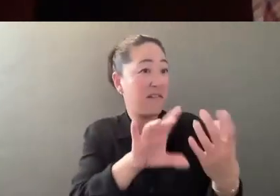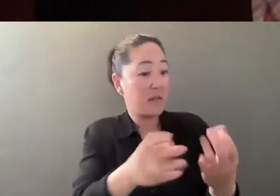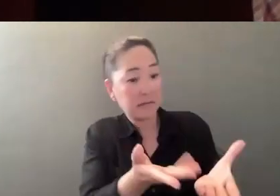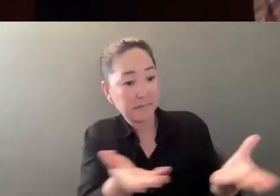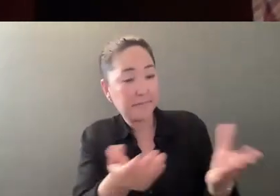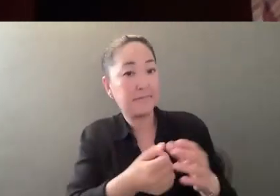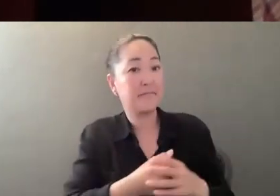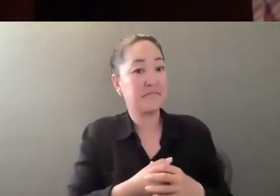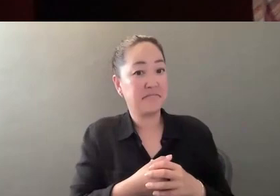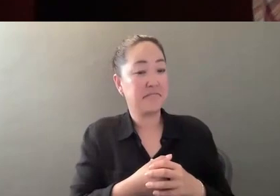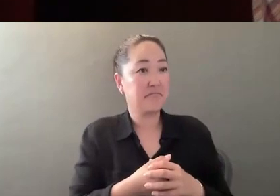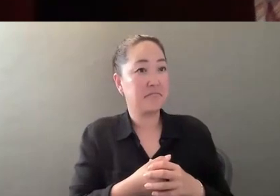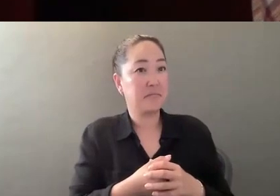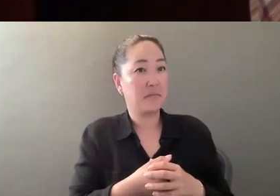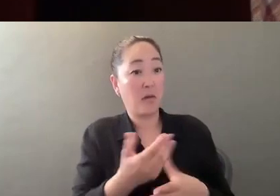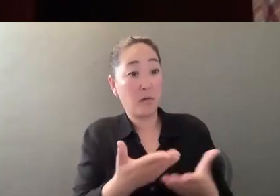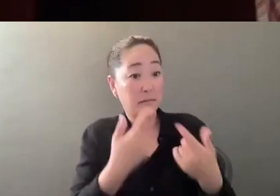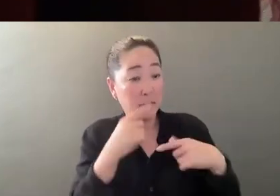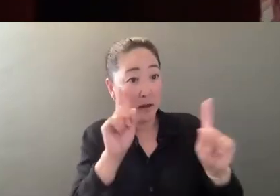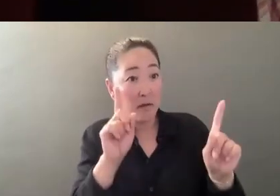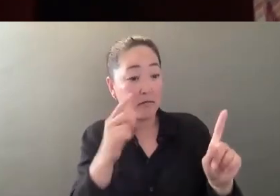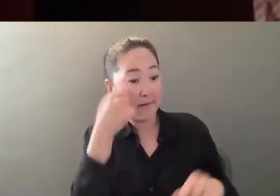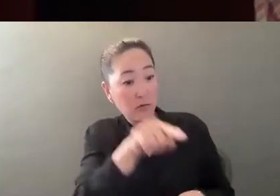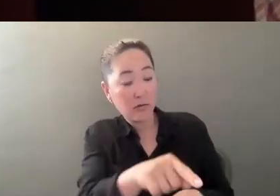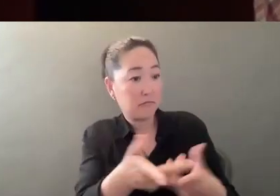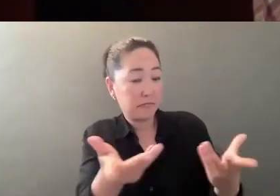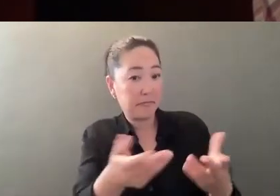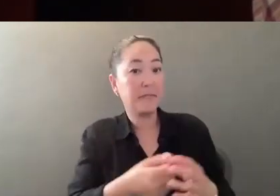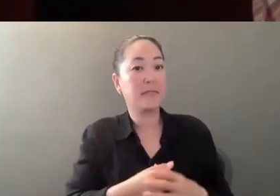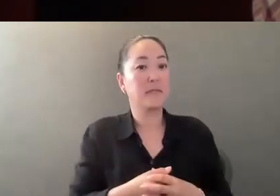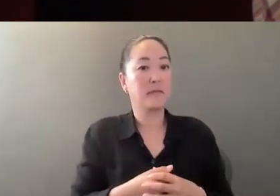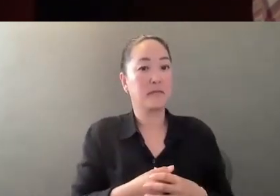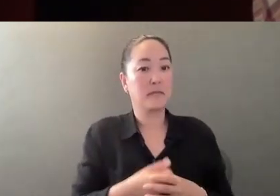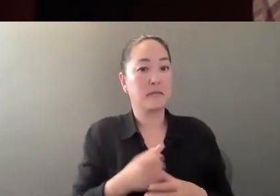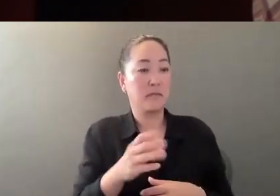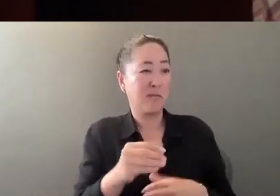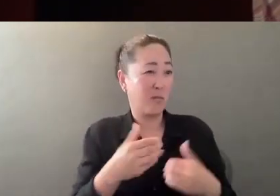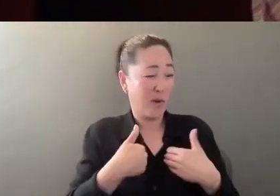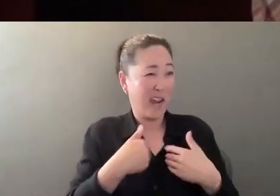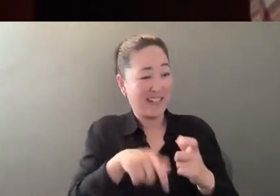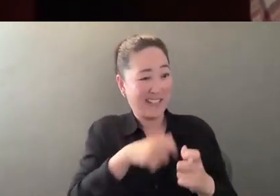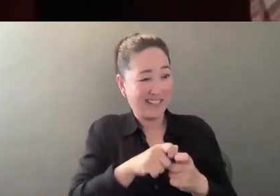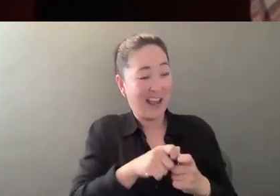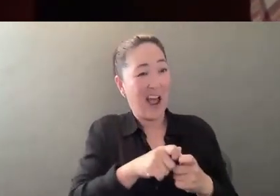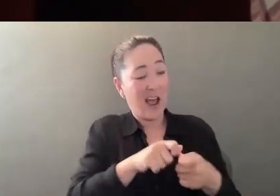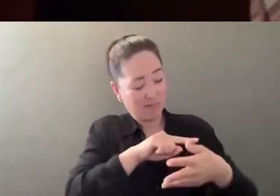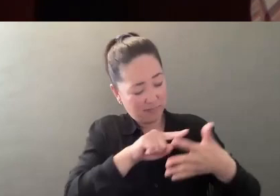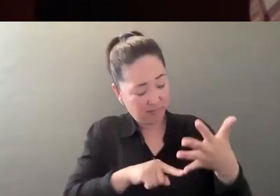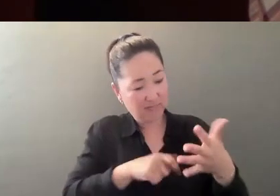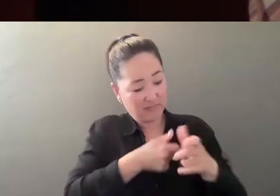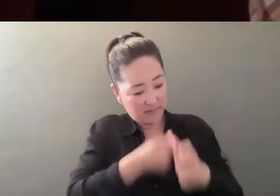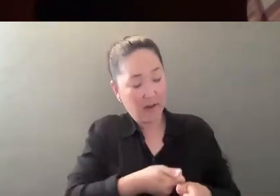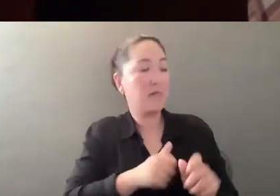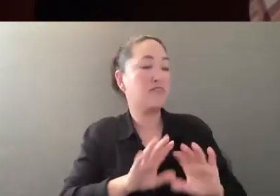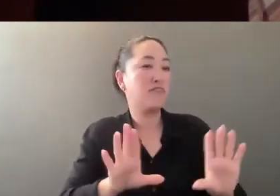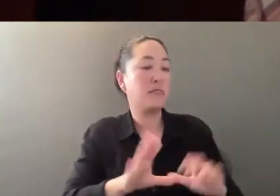as to, you know, what works for them. So we you know, there's no hard and fast. As to sort of, you know,